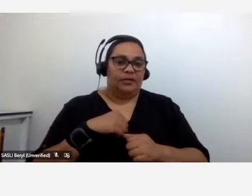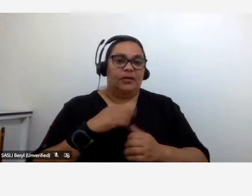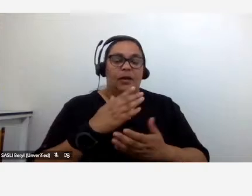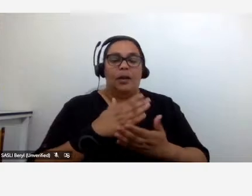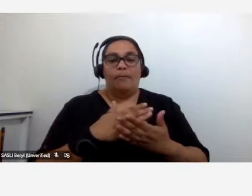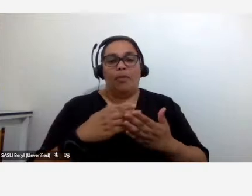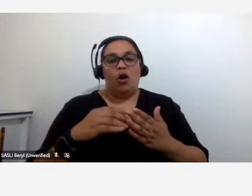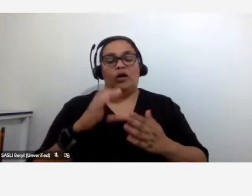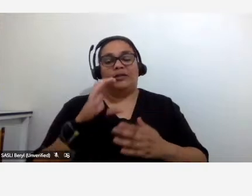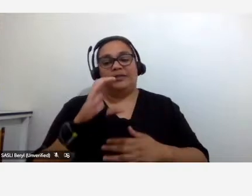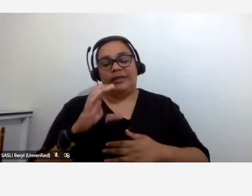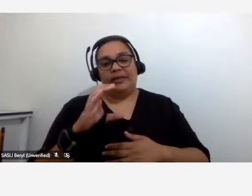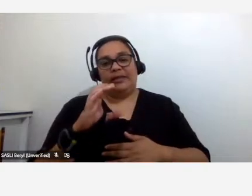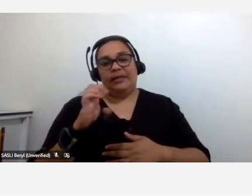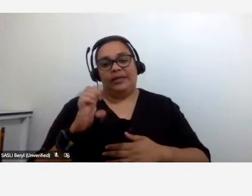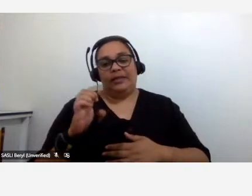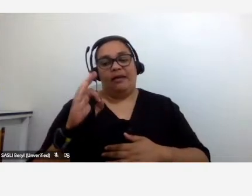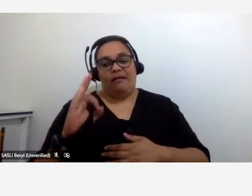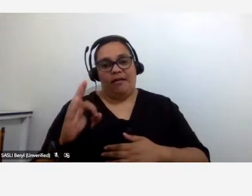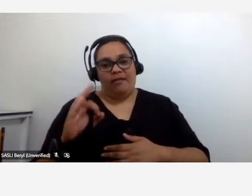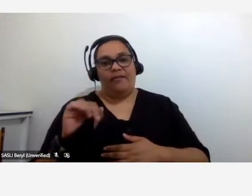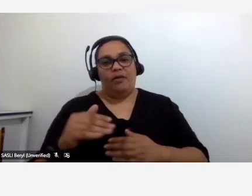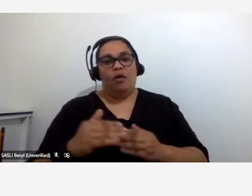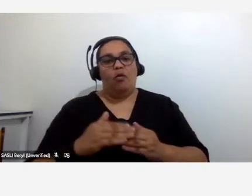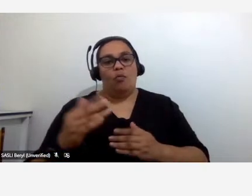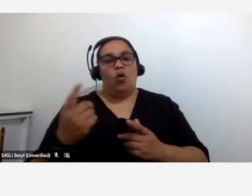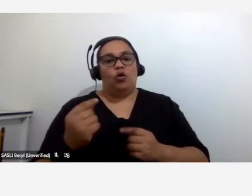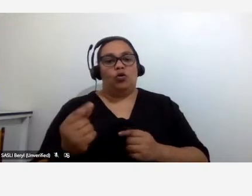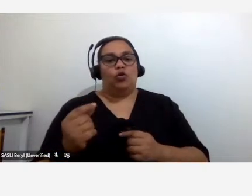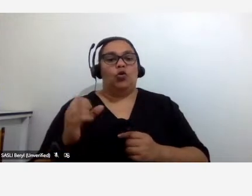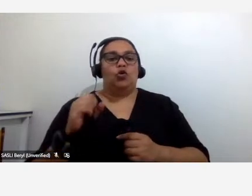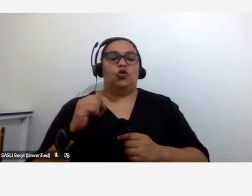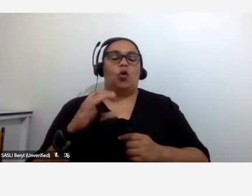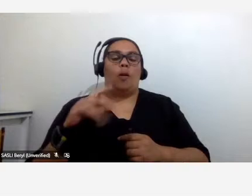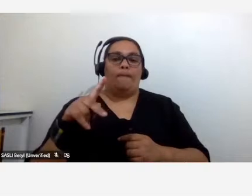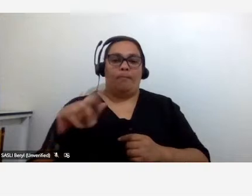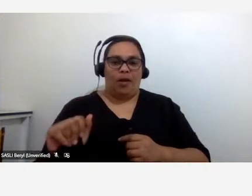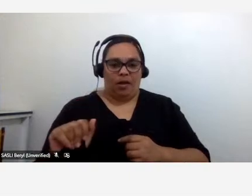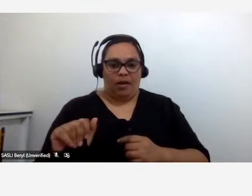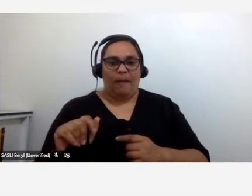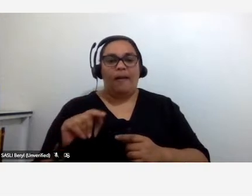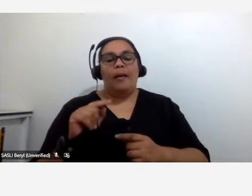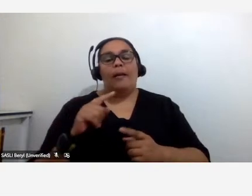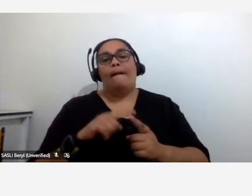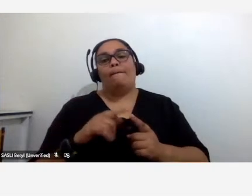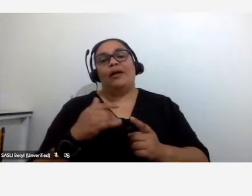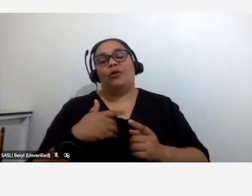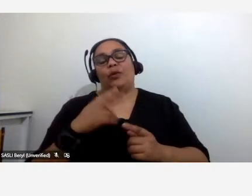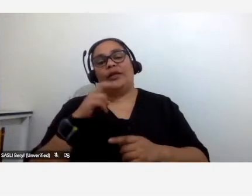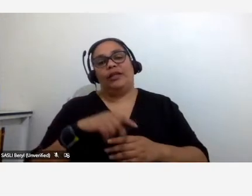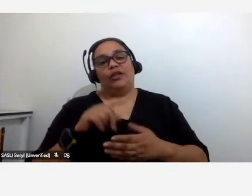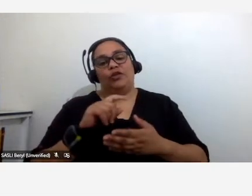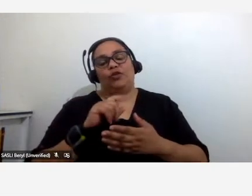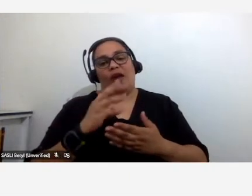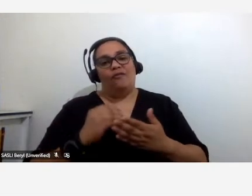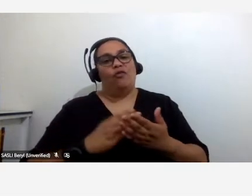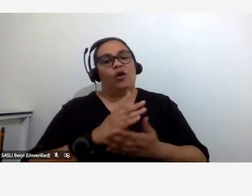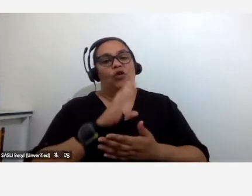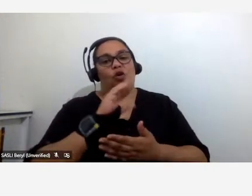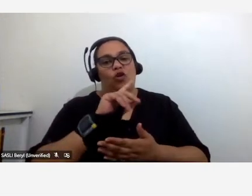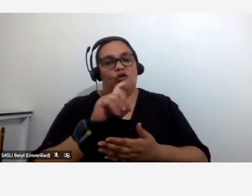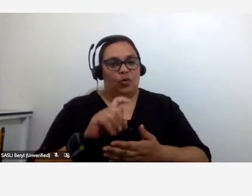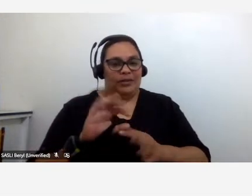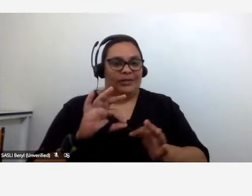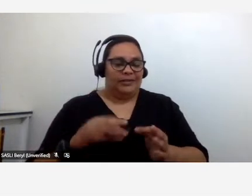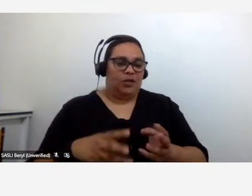parts C, E, and F are mostly dealt with by SCOPA. Having said that, we have the right to ask questions in that regard